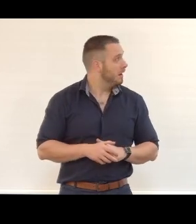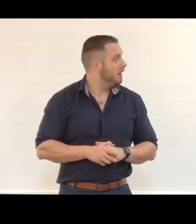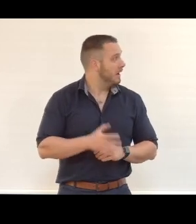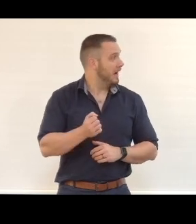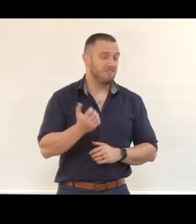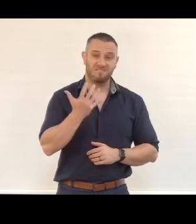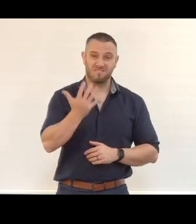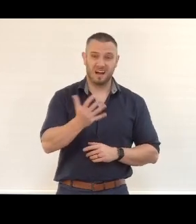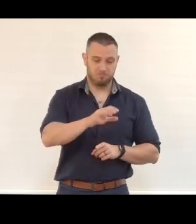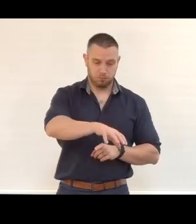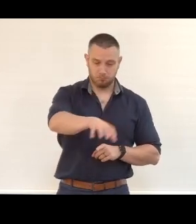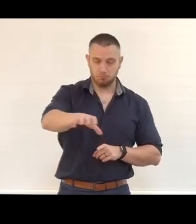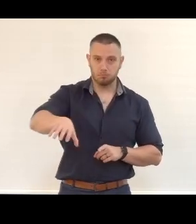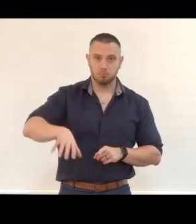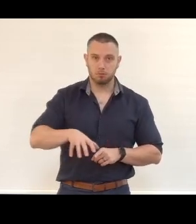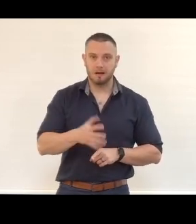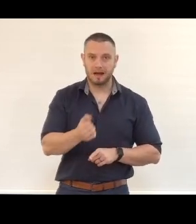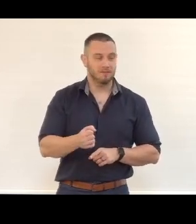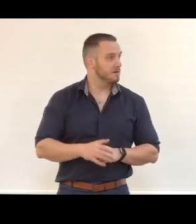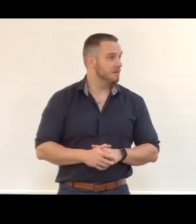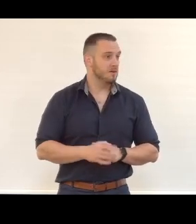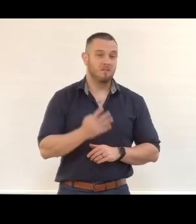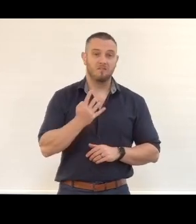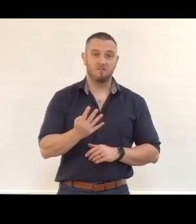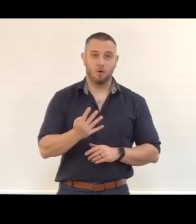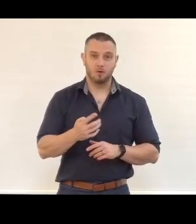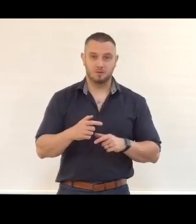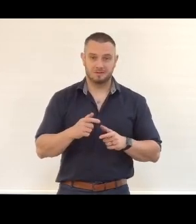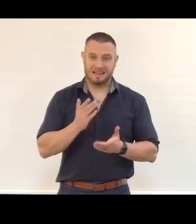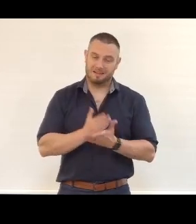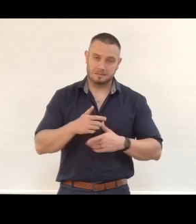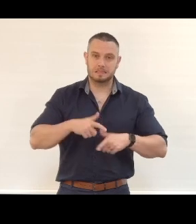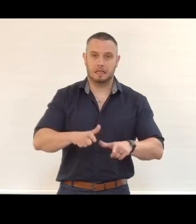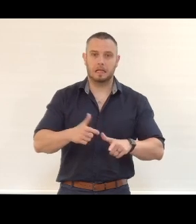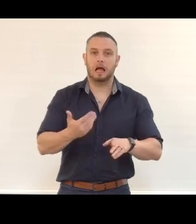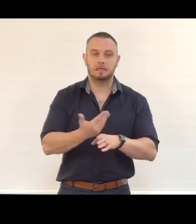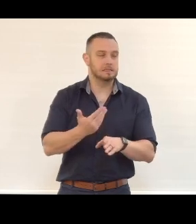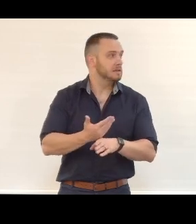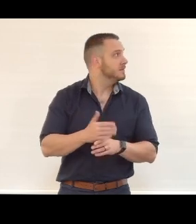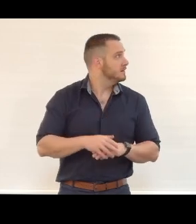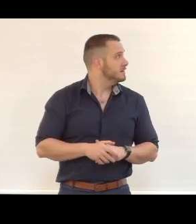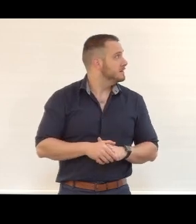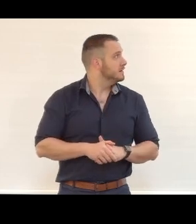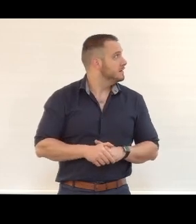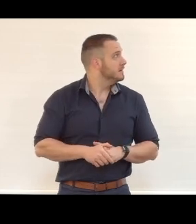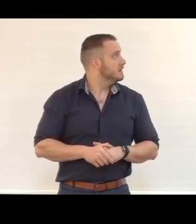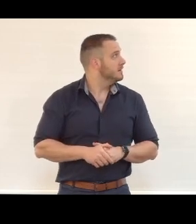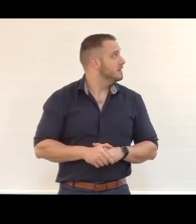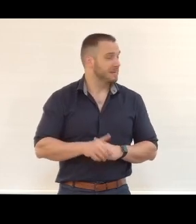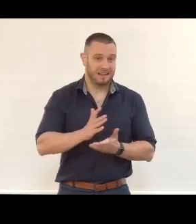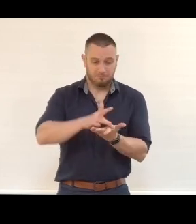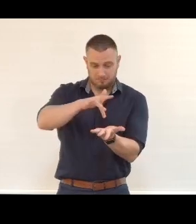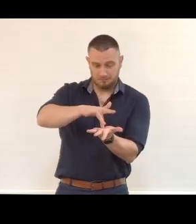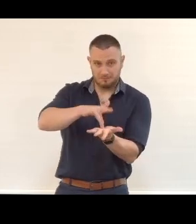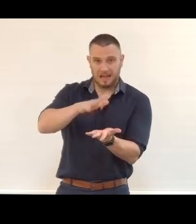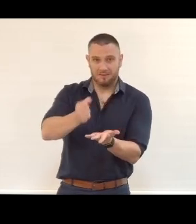are 5 volcanoes on there. 4 of them are still considered to be active, and the hub is situated more or less in the middle of